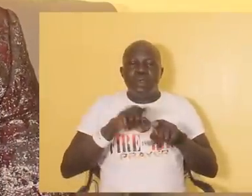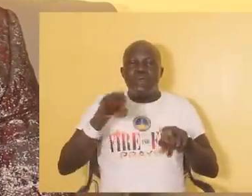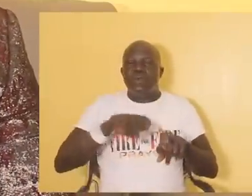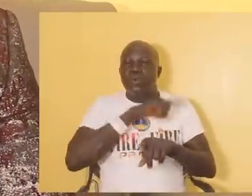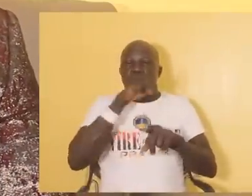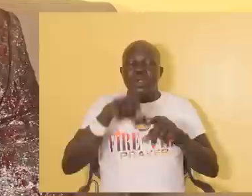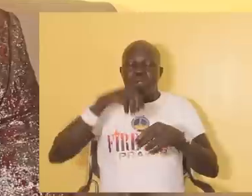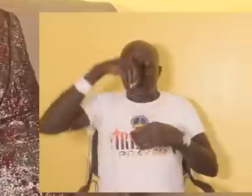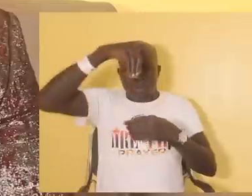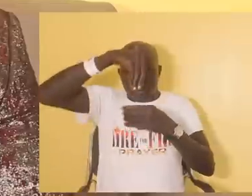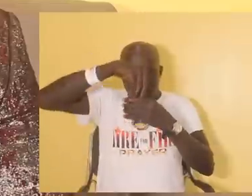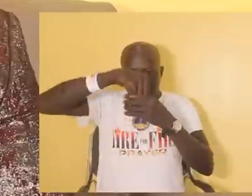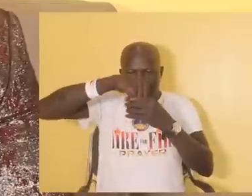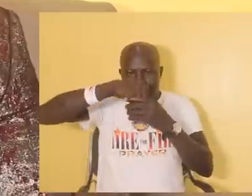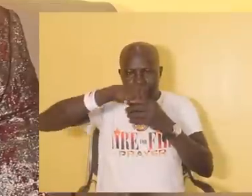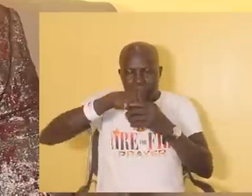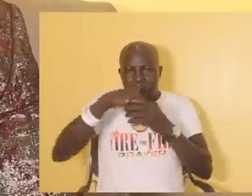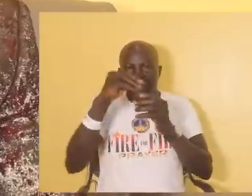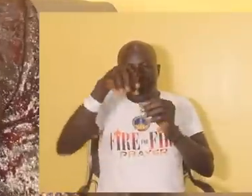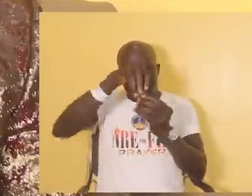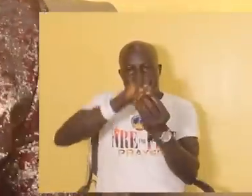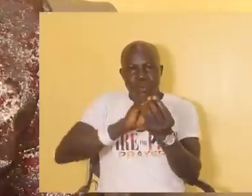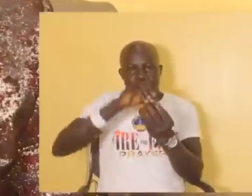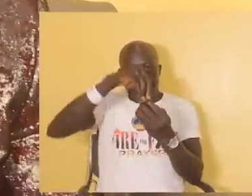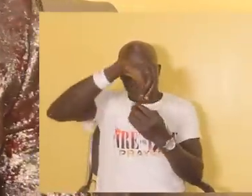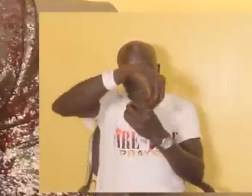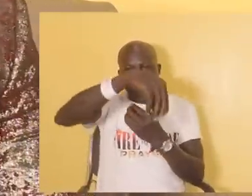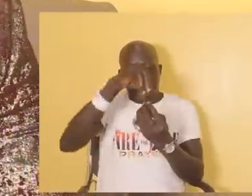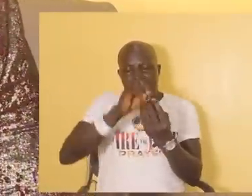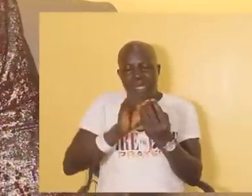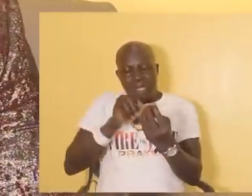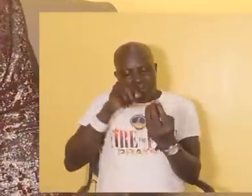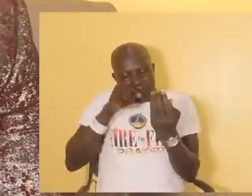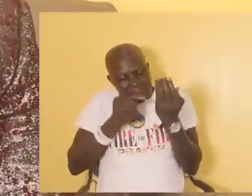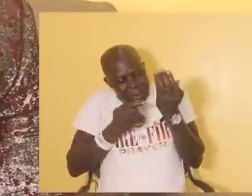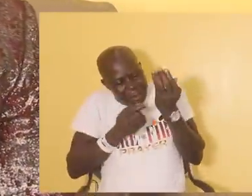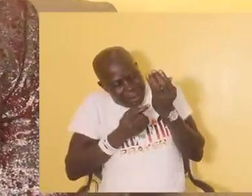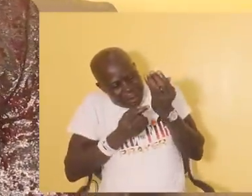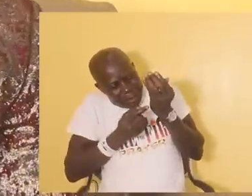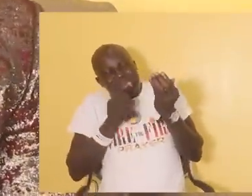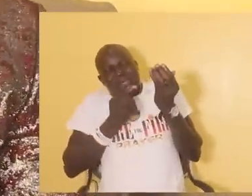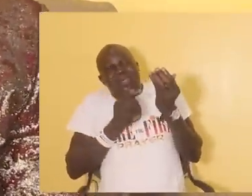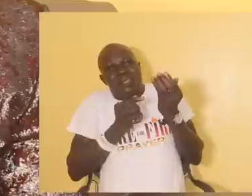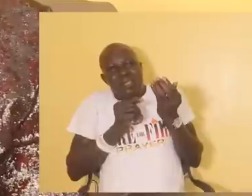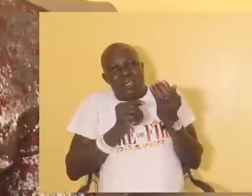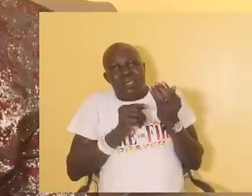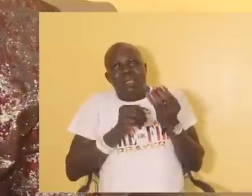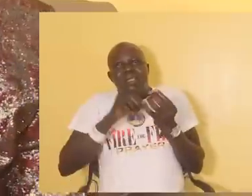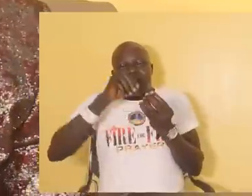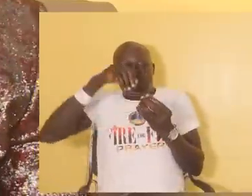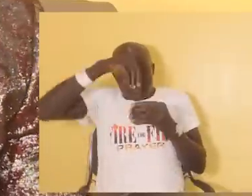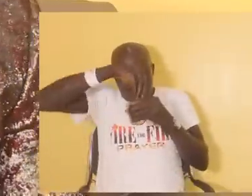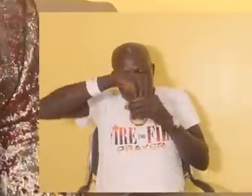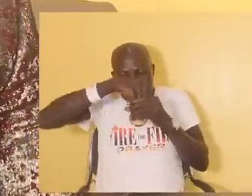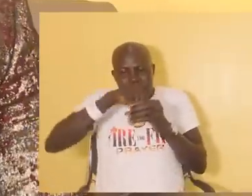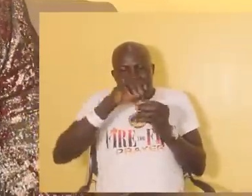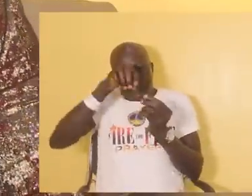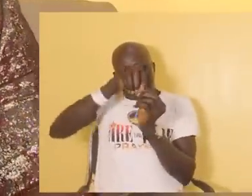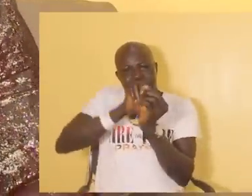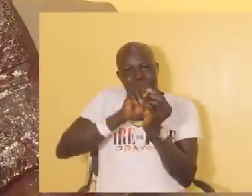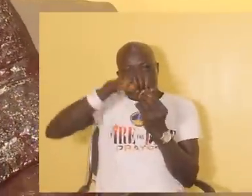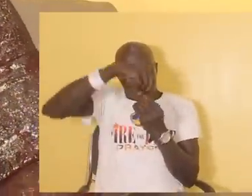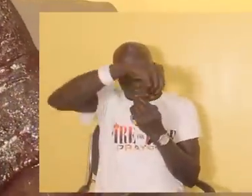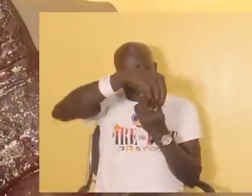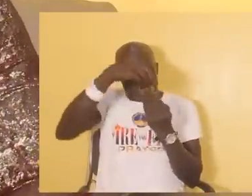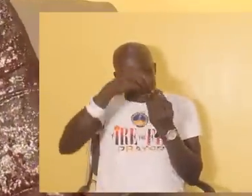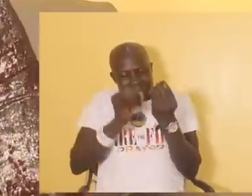gbin ọ̀gẹ̀dẹ̀. If one plant plantain. Tó tún gun lábẹ́rẹ́. And rejected it. O gbin ọ̀gẹ̀dẹ̀, o gun lábẹ́rẹ́. You plant plantain and